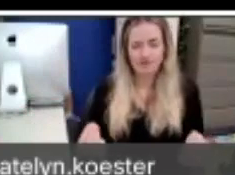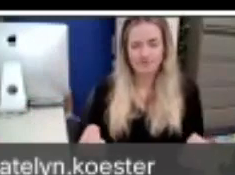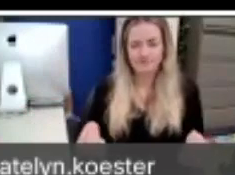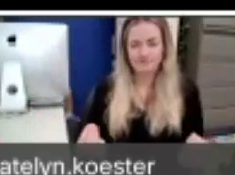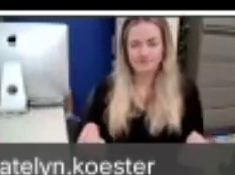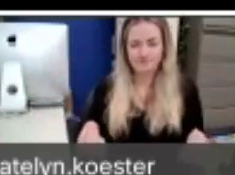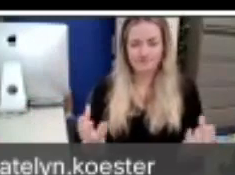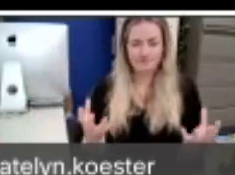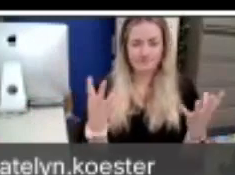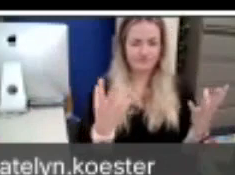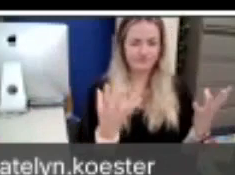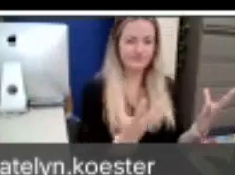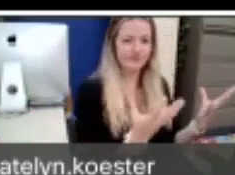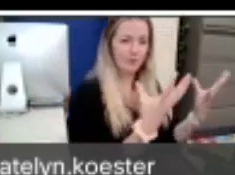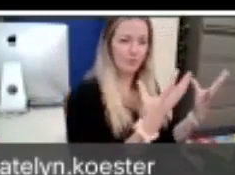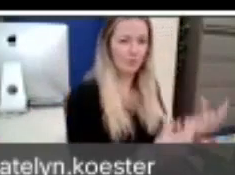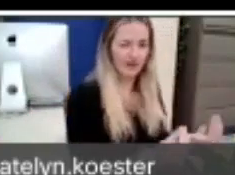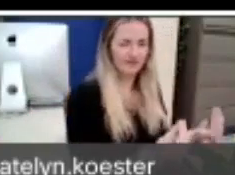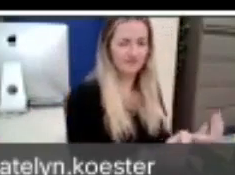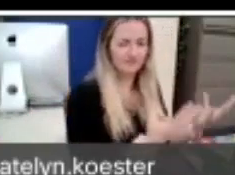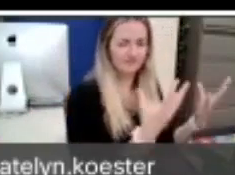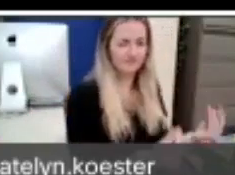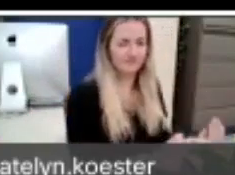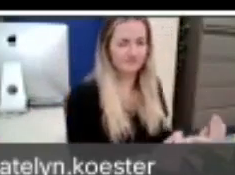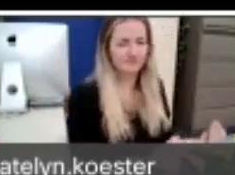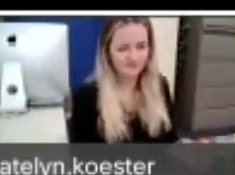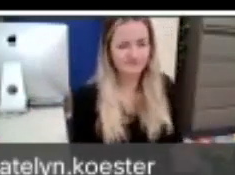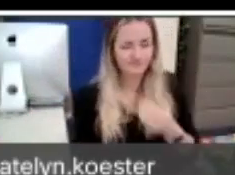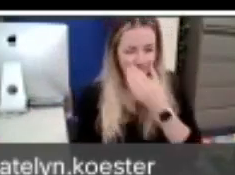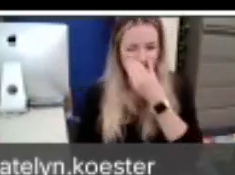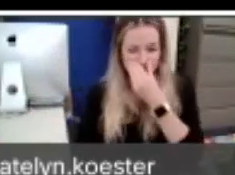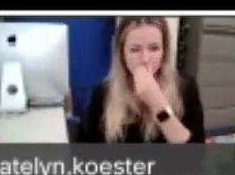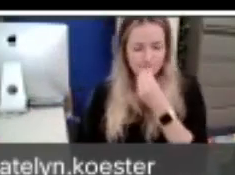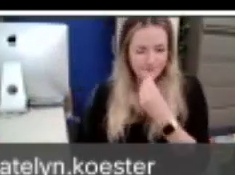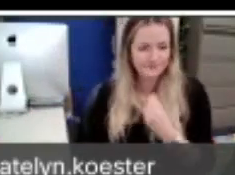it's like soaked in water's wet. Wet.